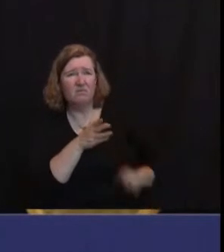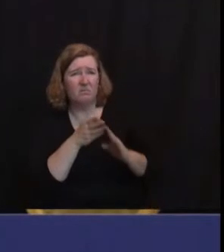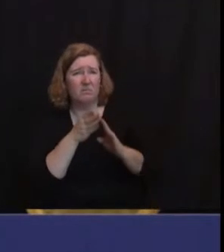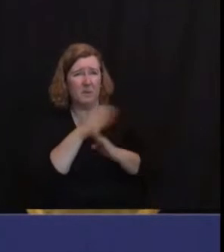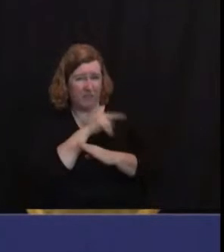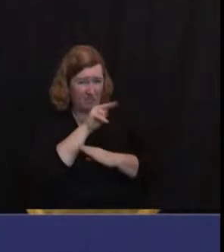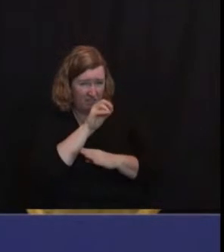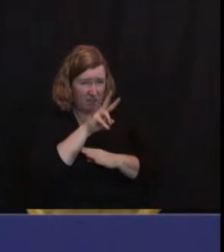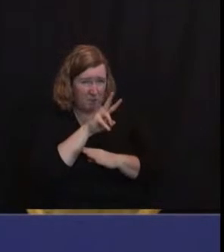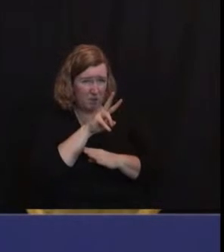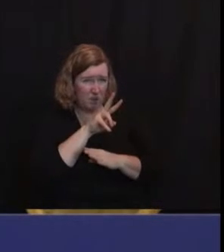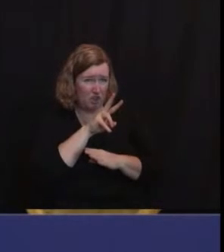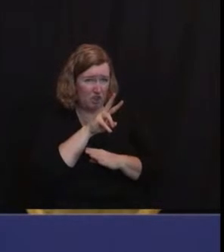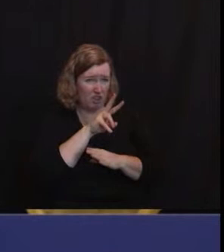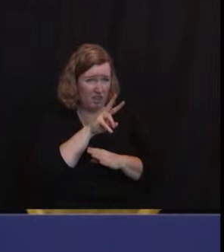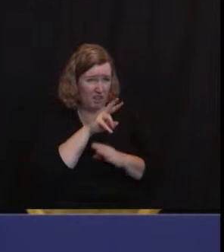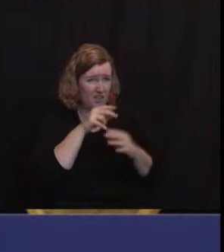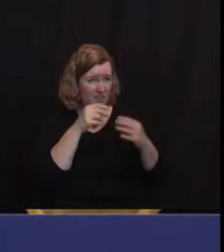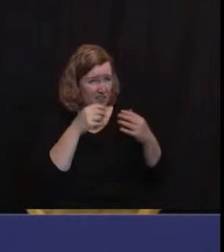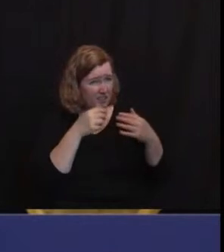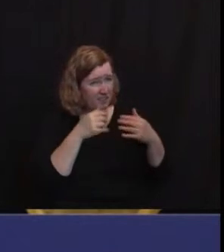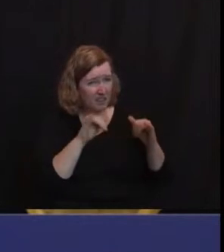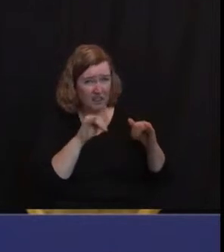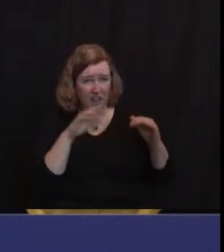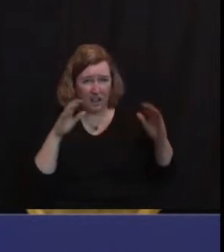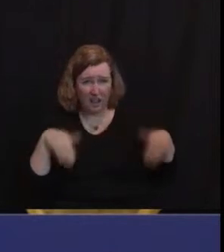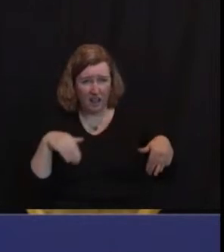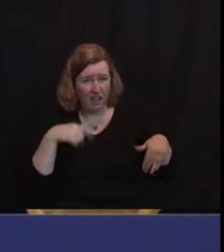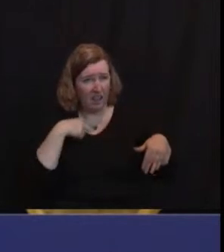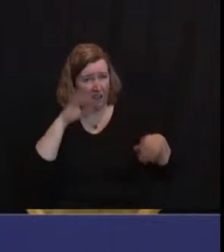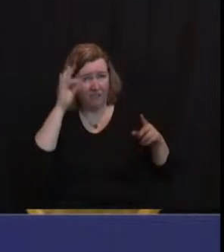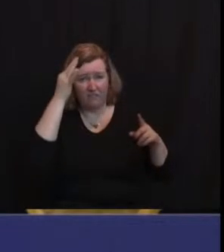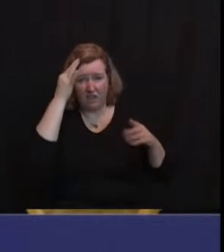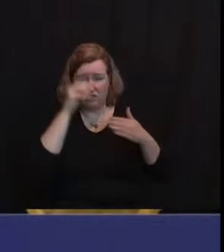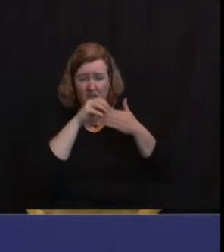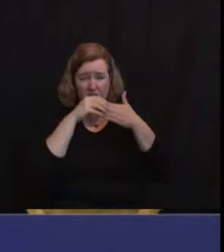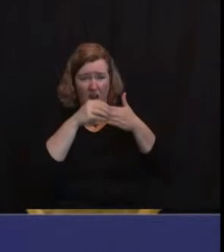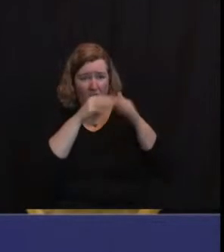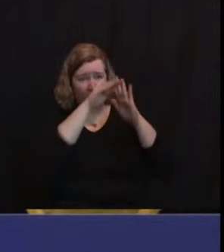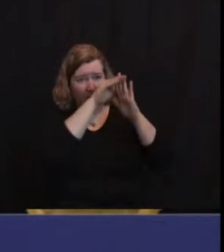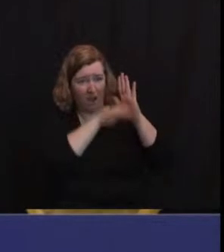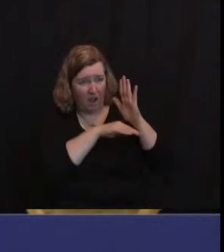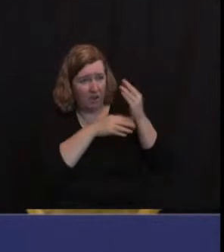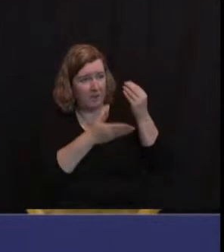question, we still, as I sit here, don't have federal guidance on how we can spend the federal money.